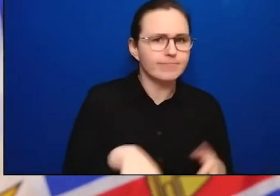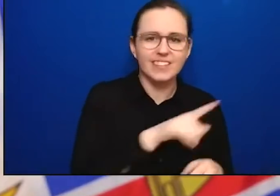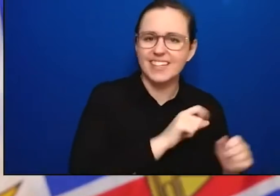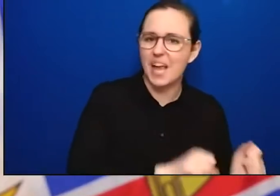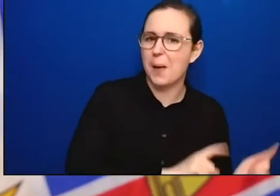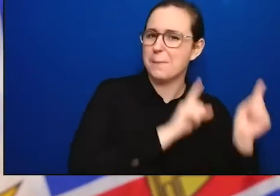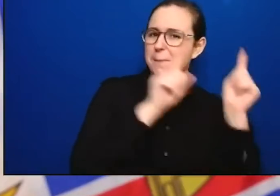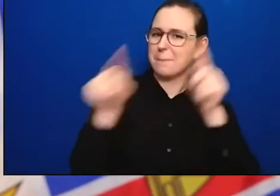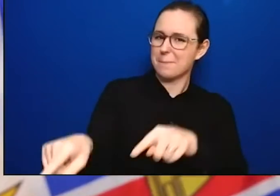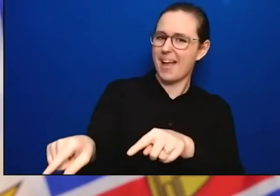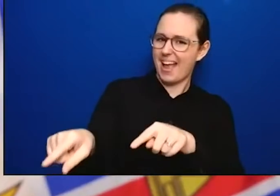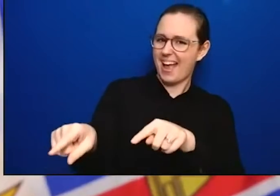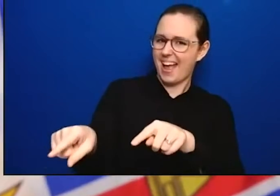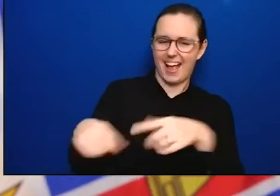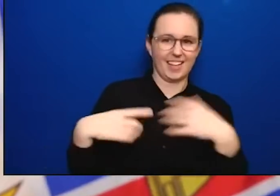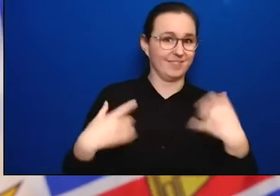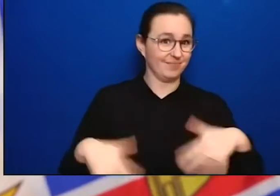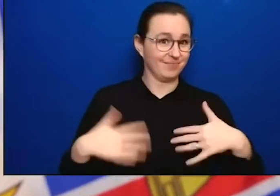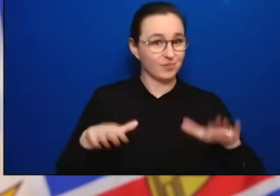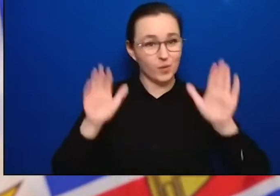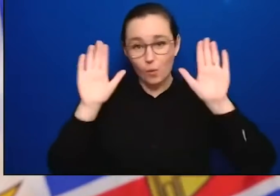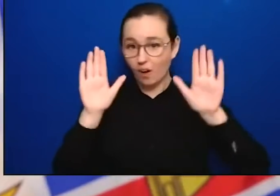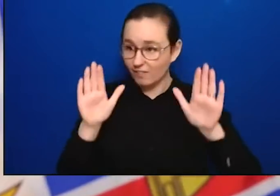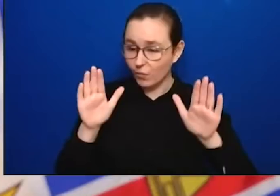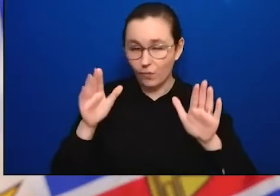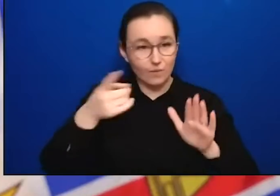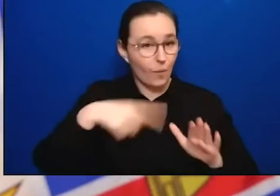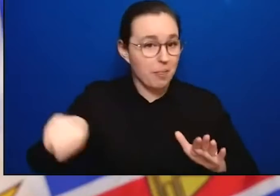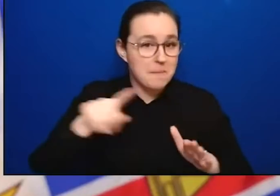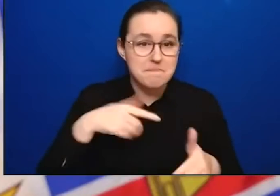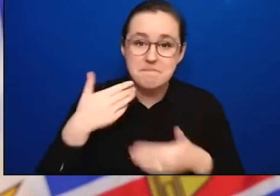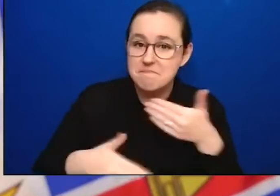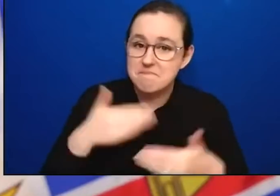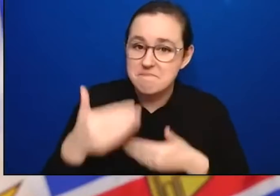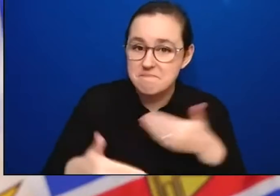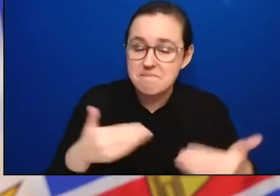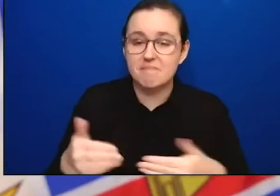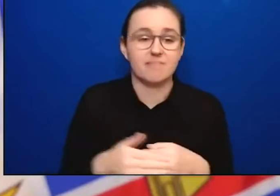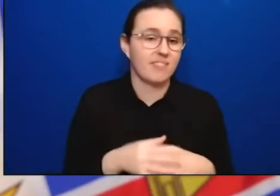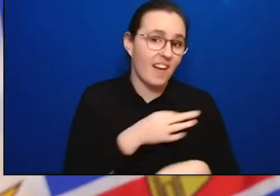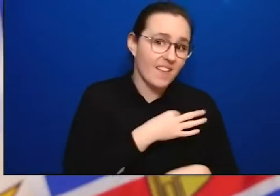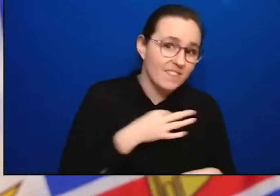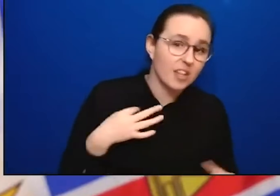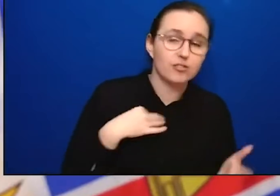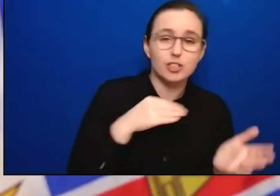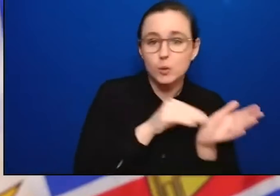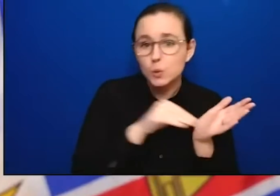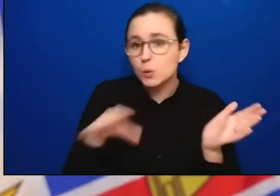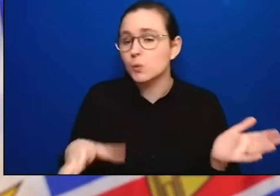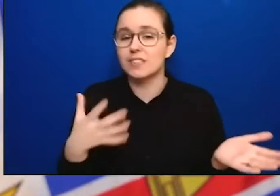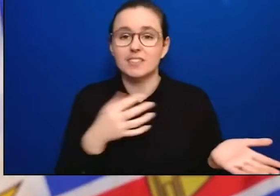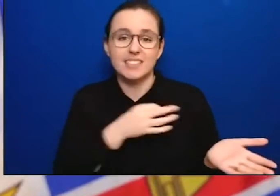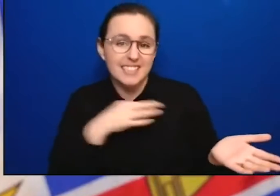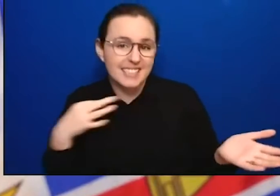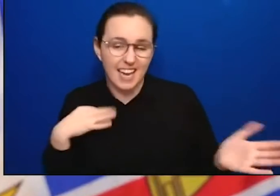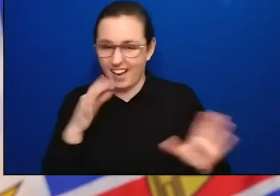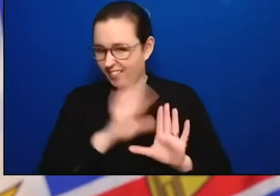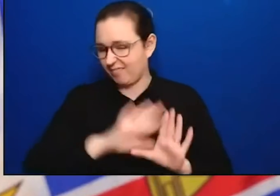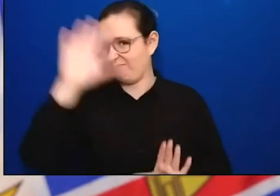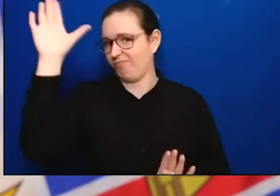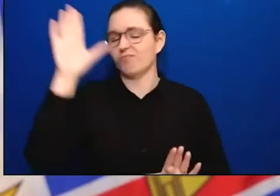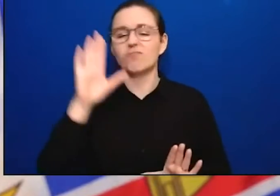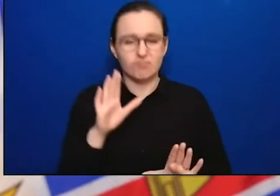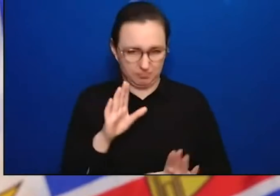accessing rapid tests and having those to support safe back-to-campus activities. So I think that's going to be a great step forward for many,